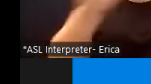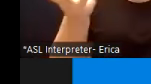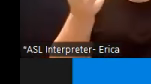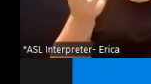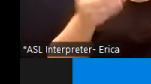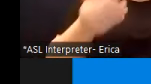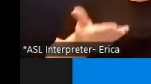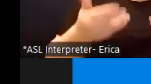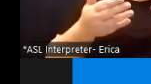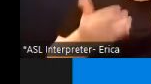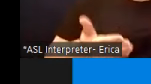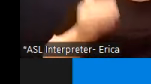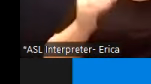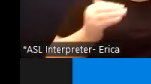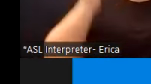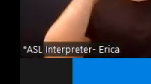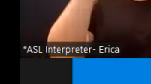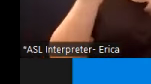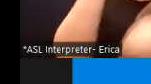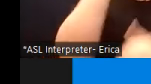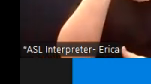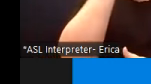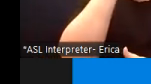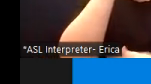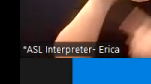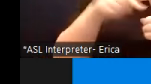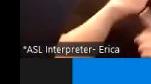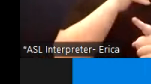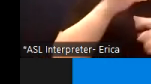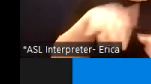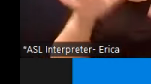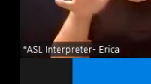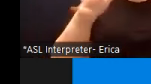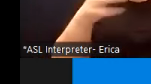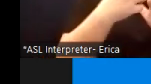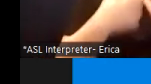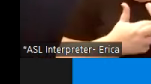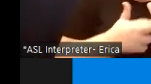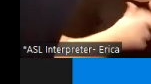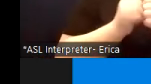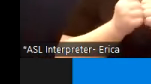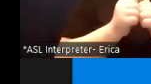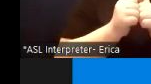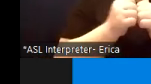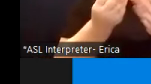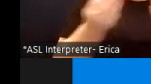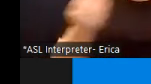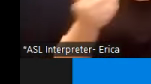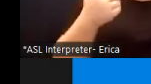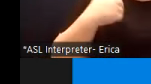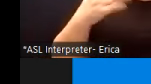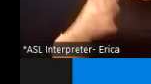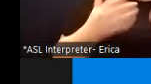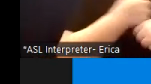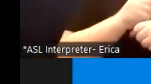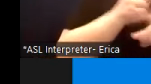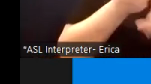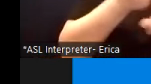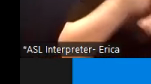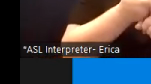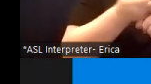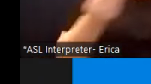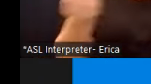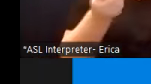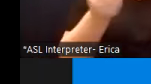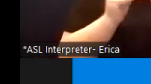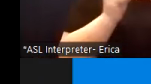flooding, as well as guidelines about what property owners could do to make their own properties more resilient.